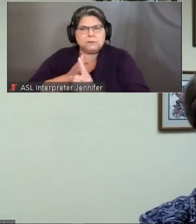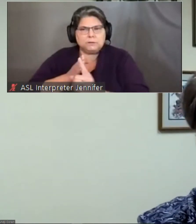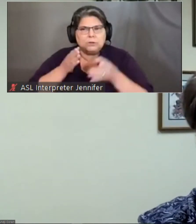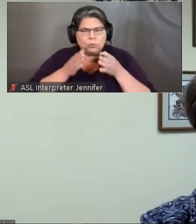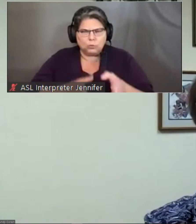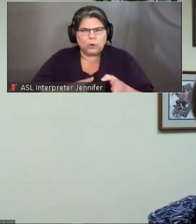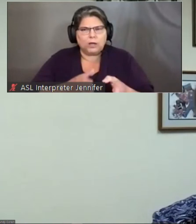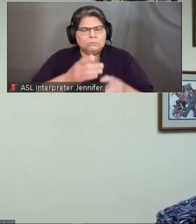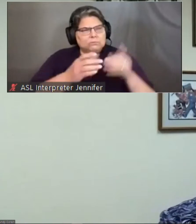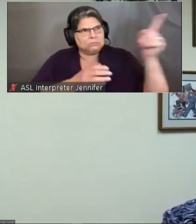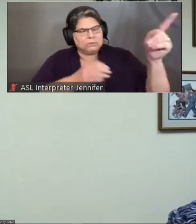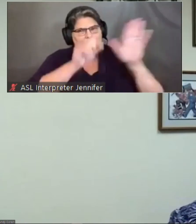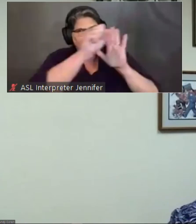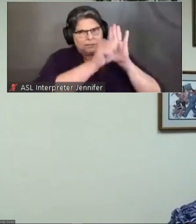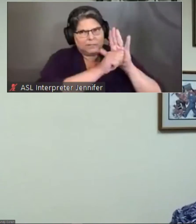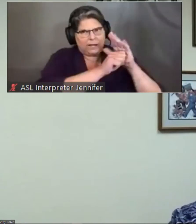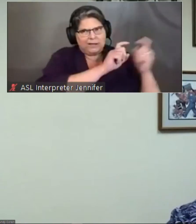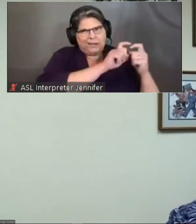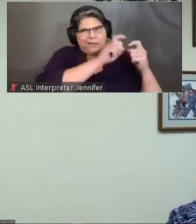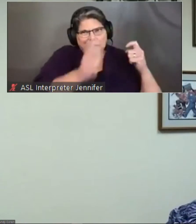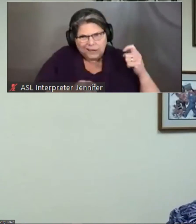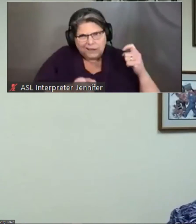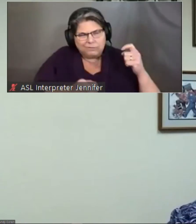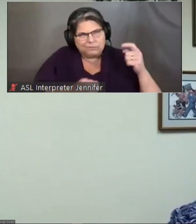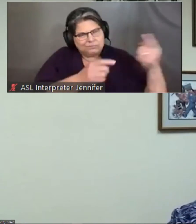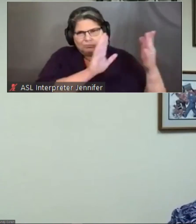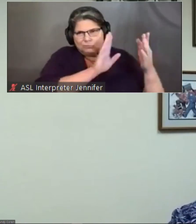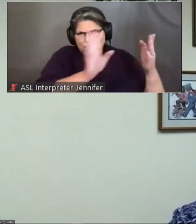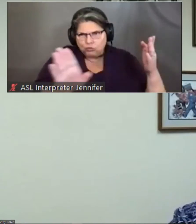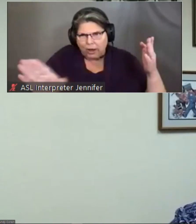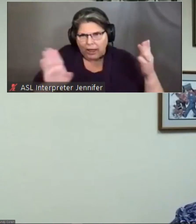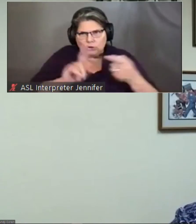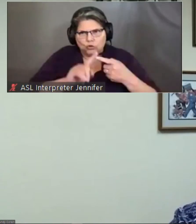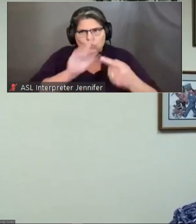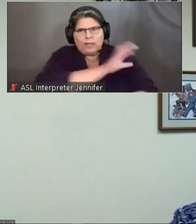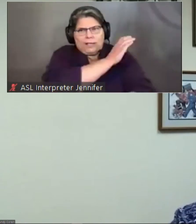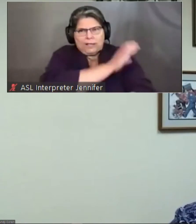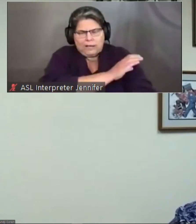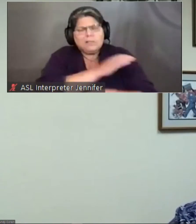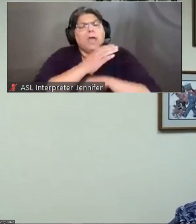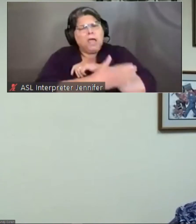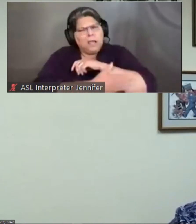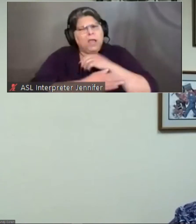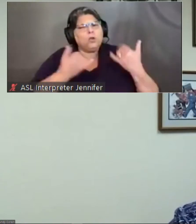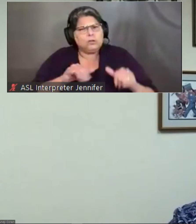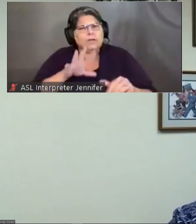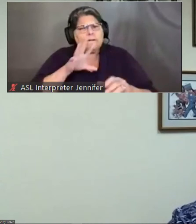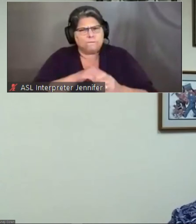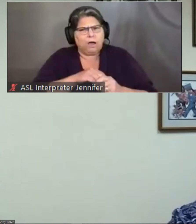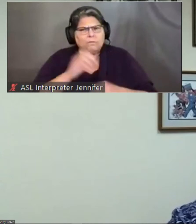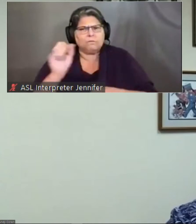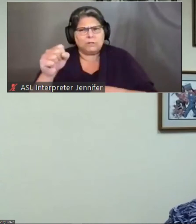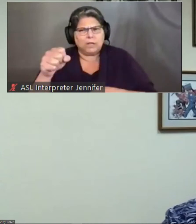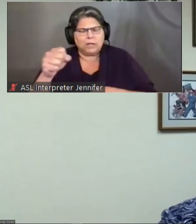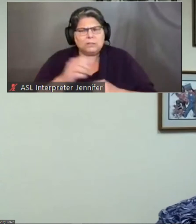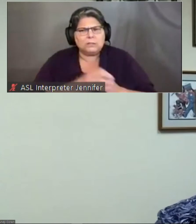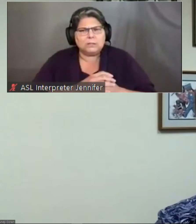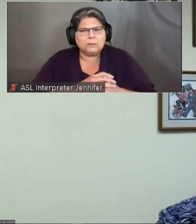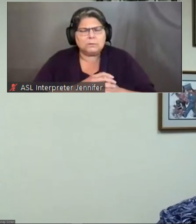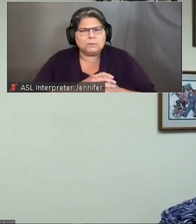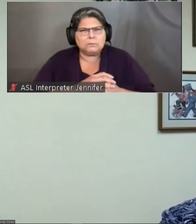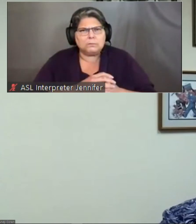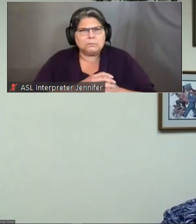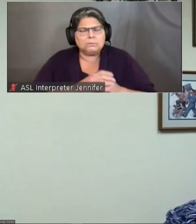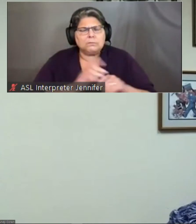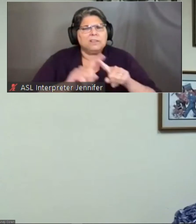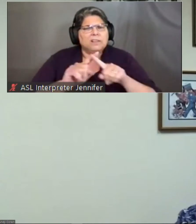allocation from the state to the clinics. Now, the counties will still be part of that because the partners